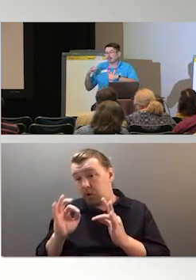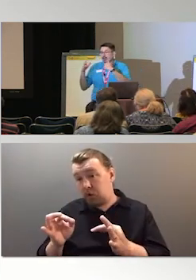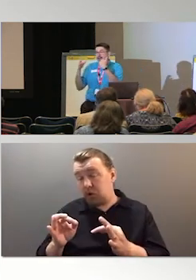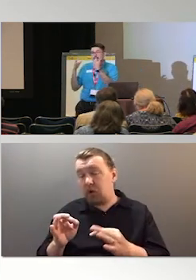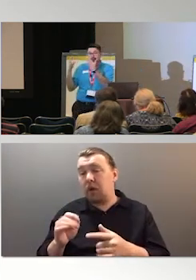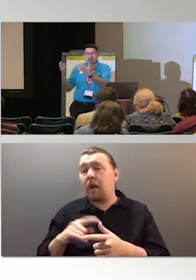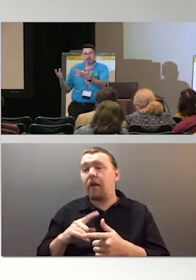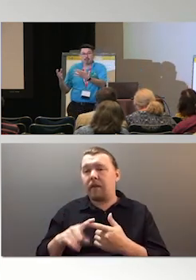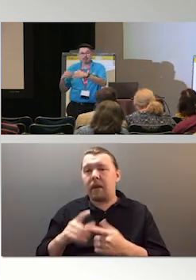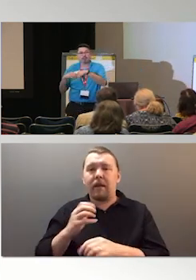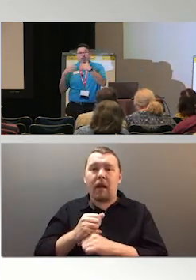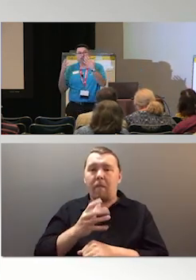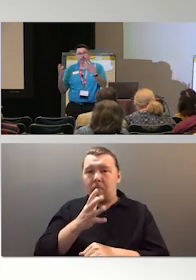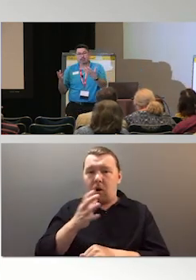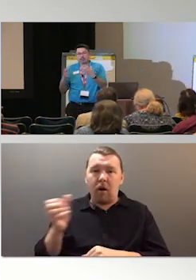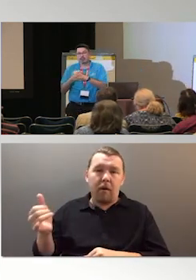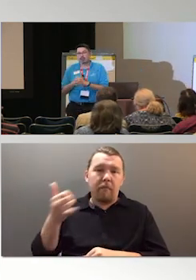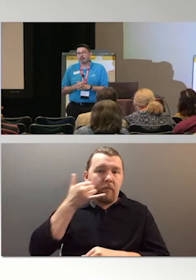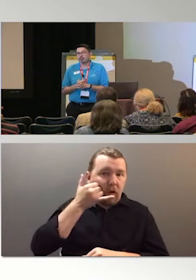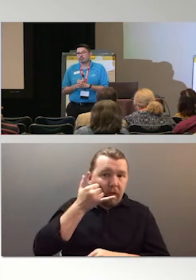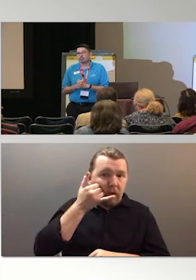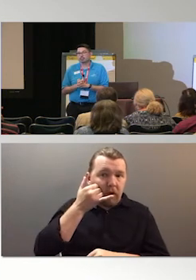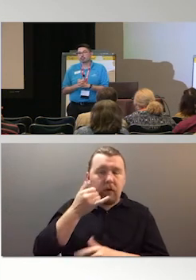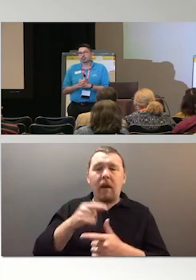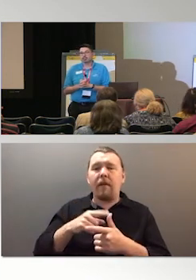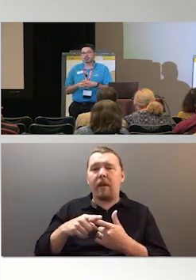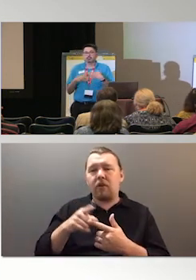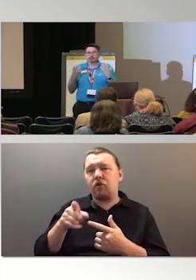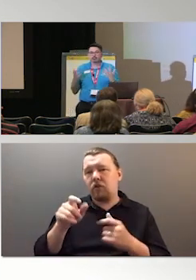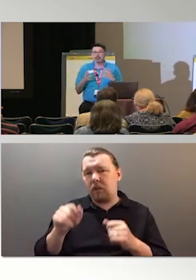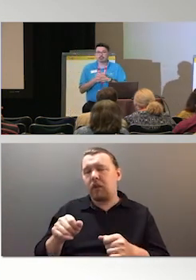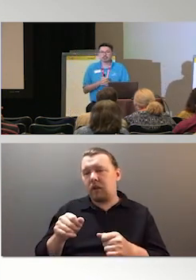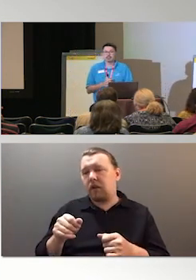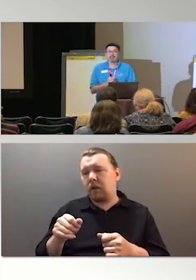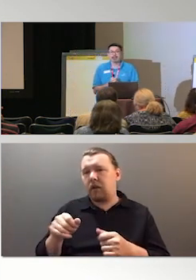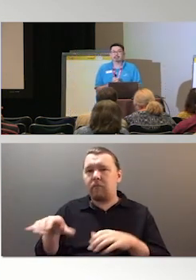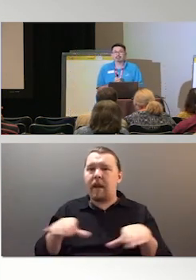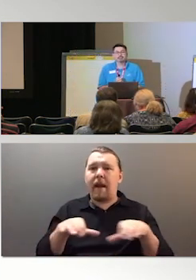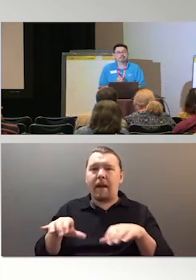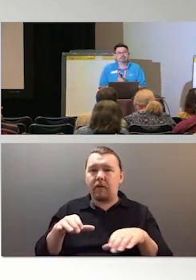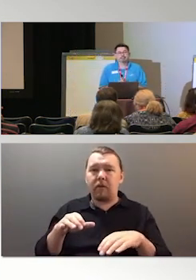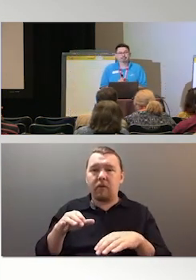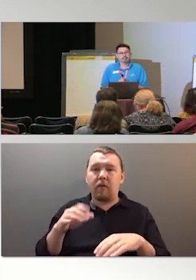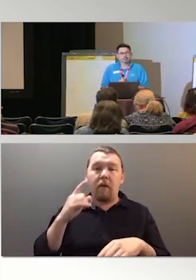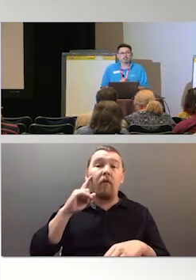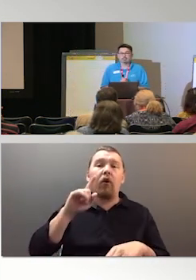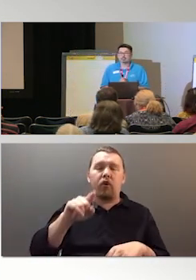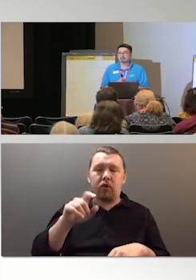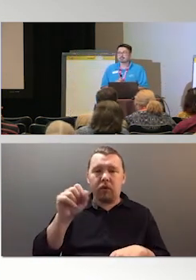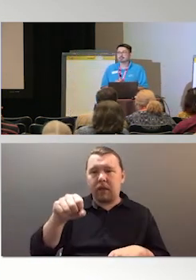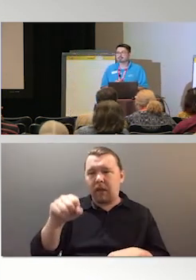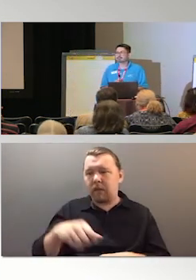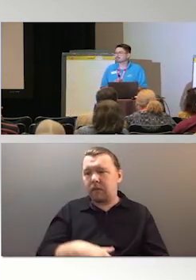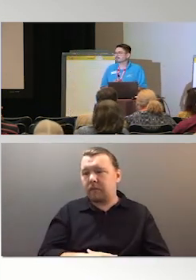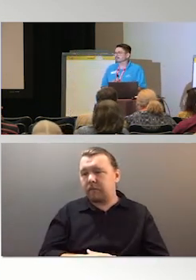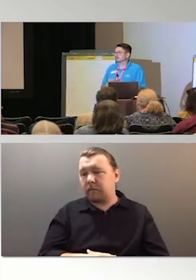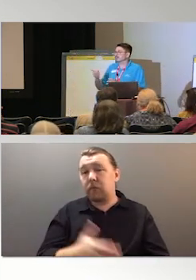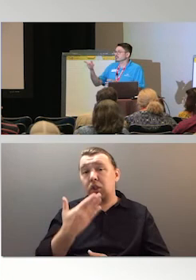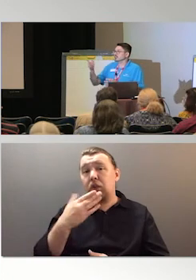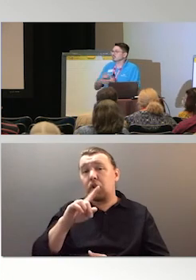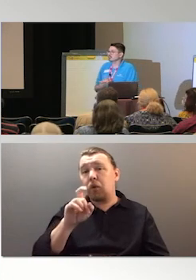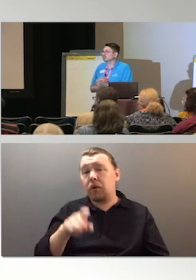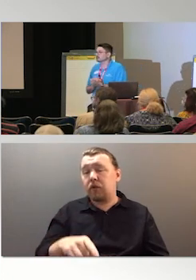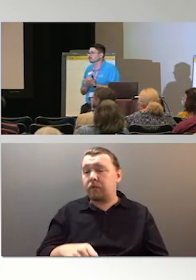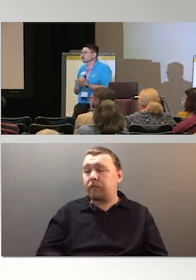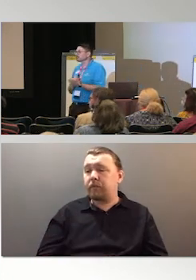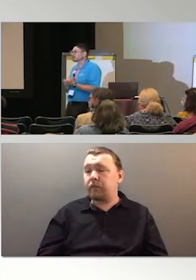and get mom on the phone, and then she can transact or act on your behalf. Good question.